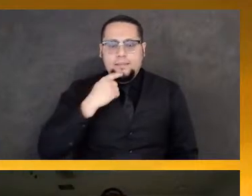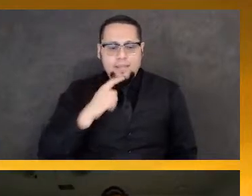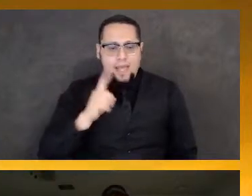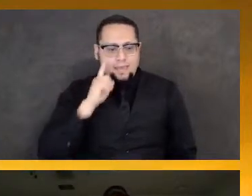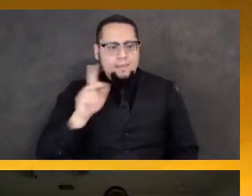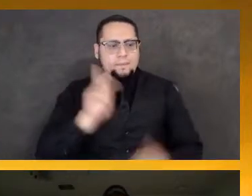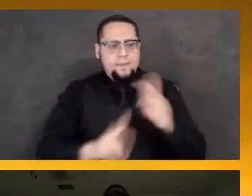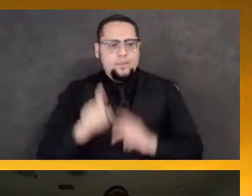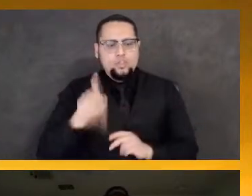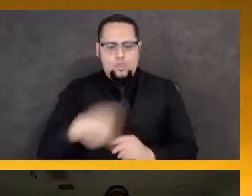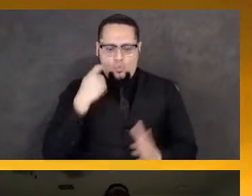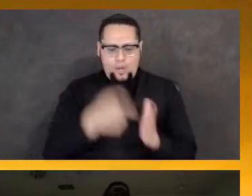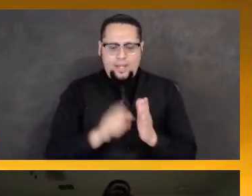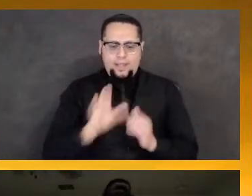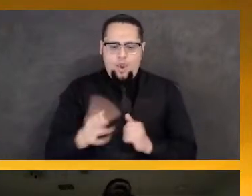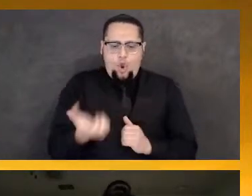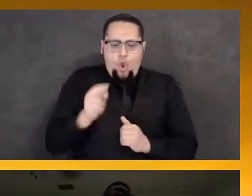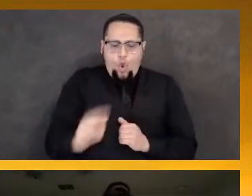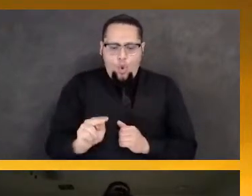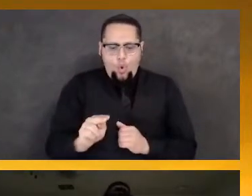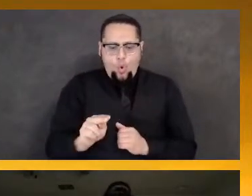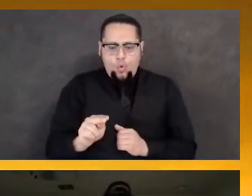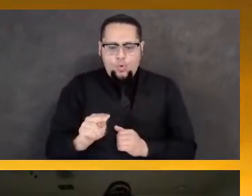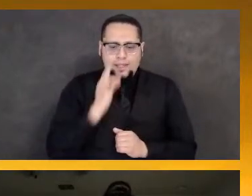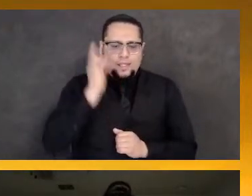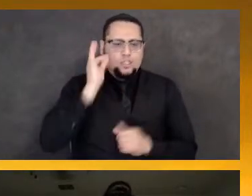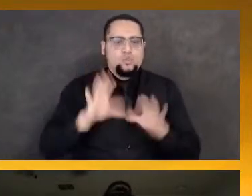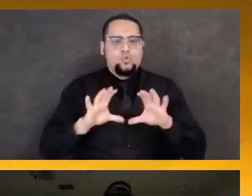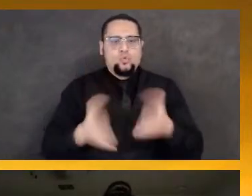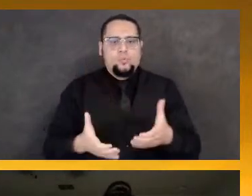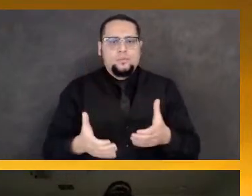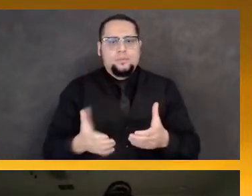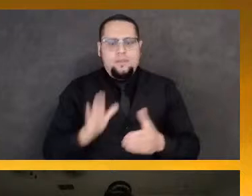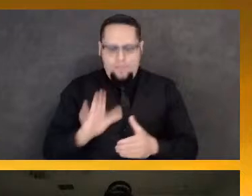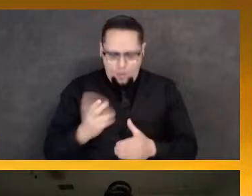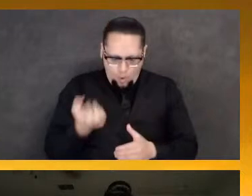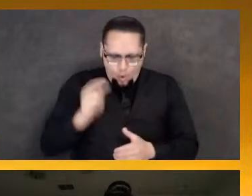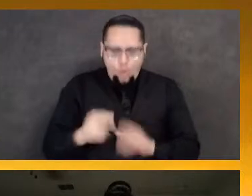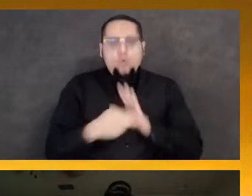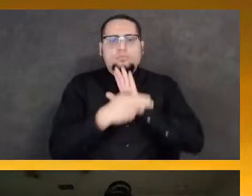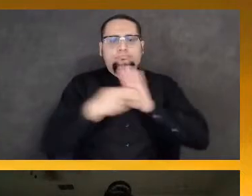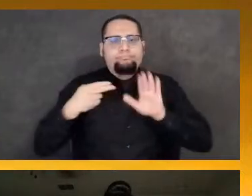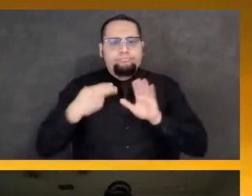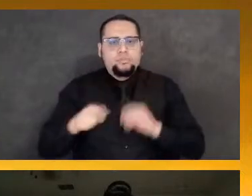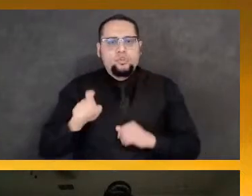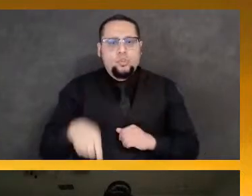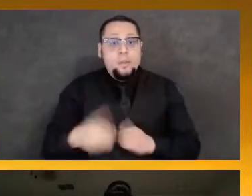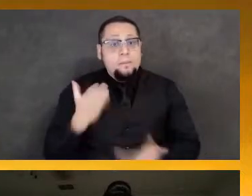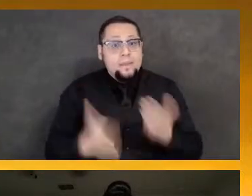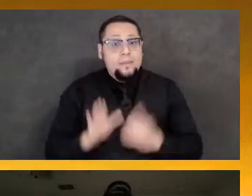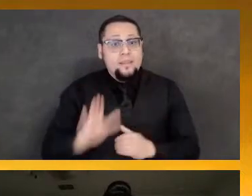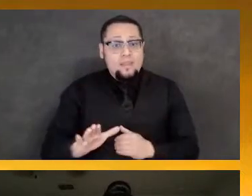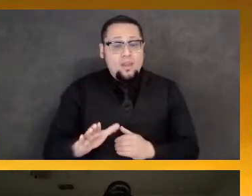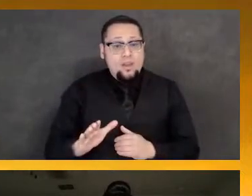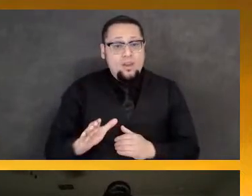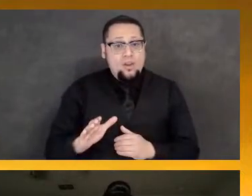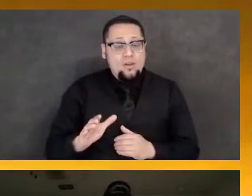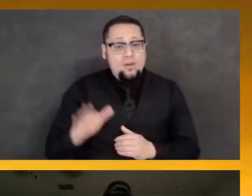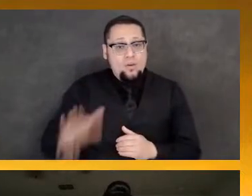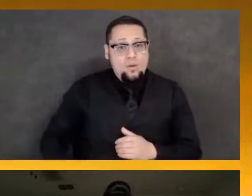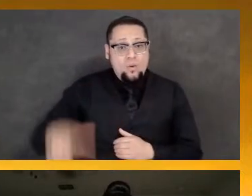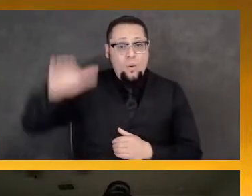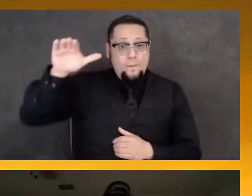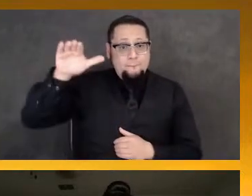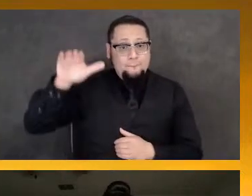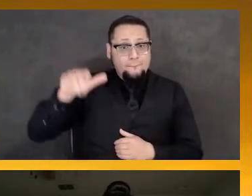been raised in indigenous culture, but that doesn't mean they don't have